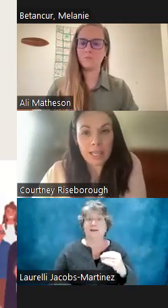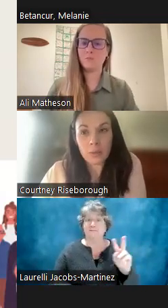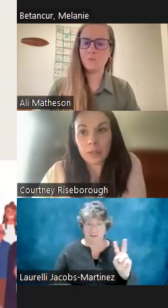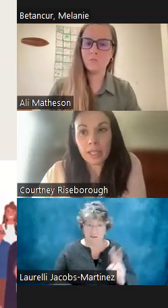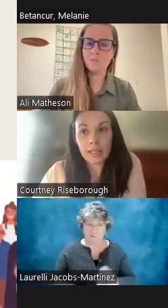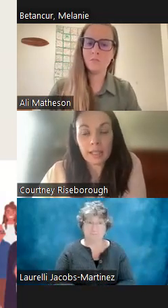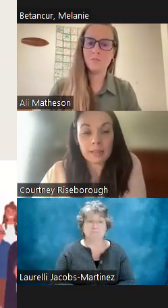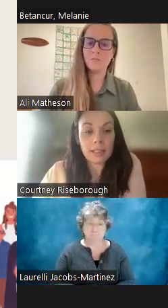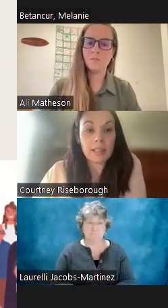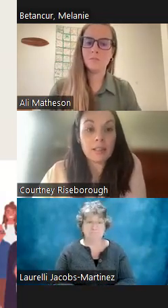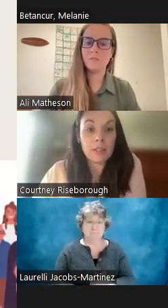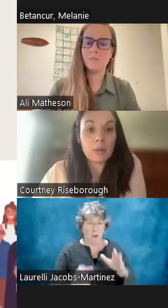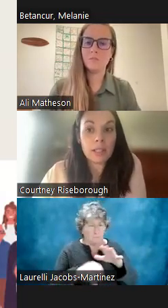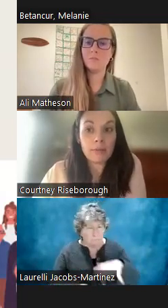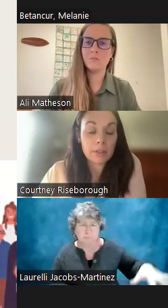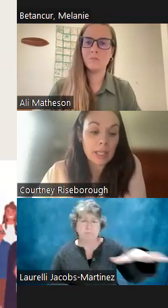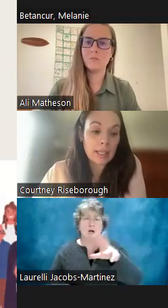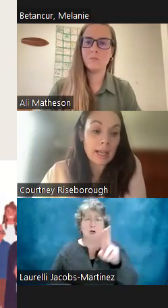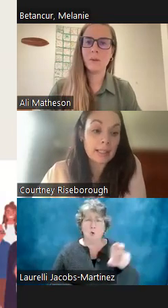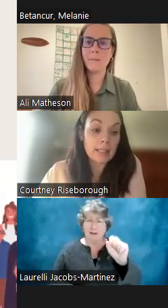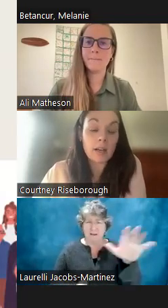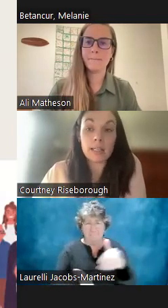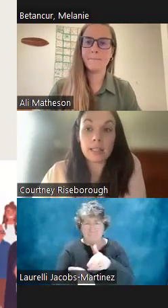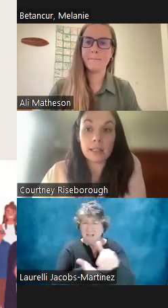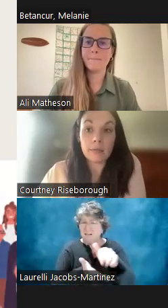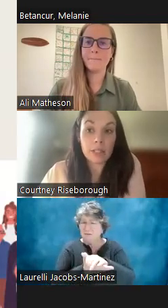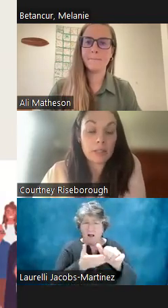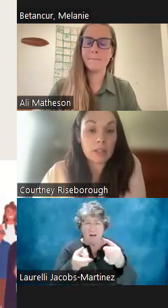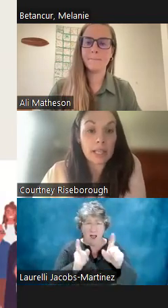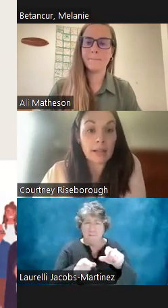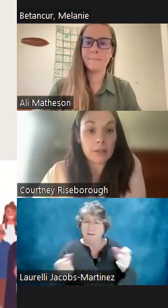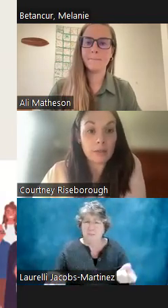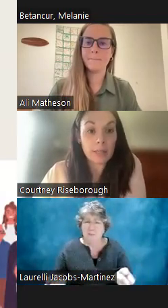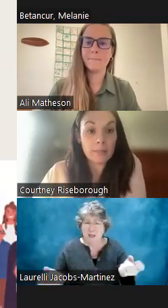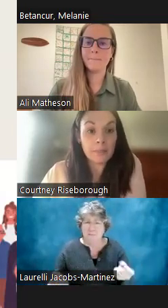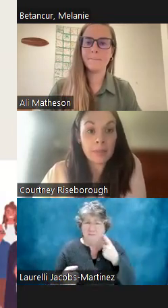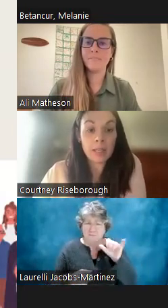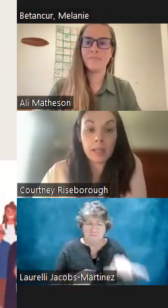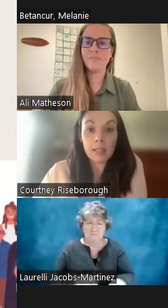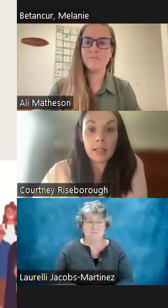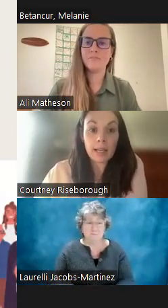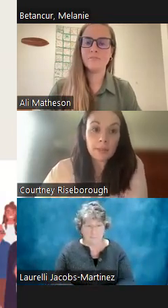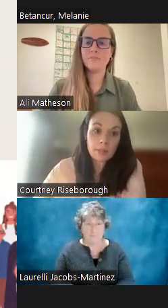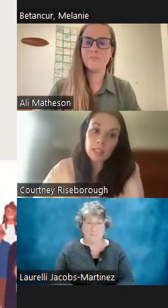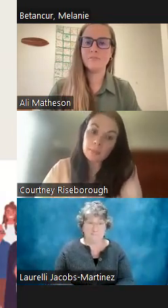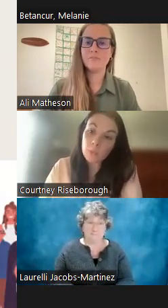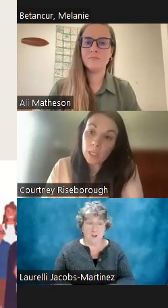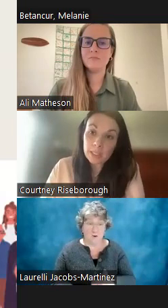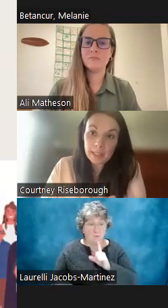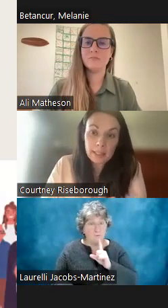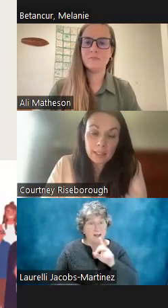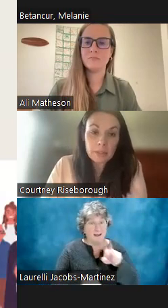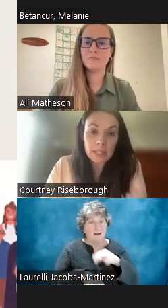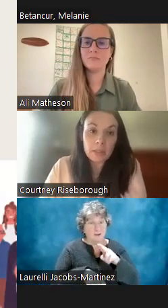dollars annually, and on an individual level, it can cause financial catastrophe. IPV can be